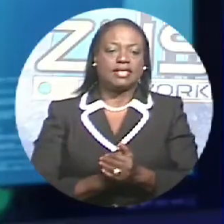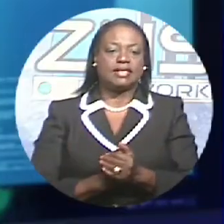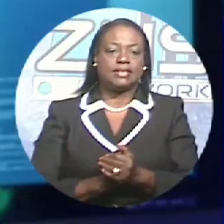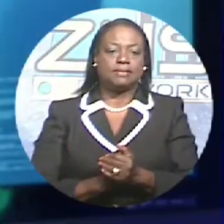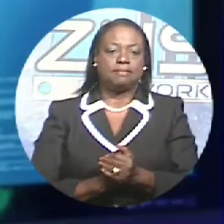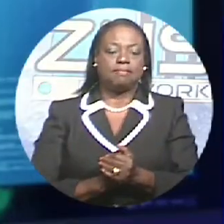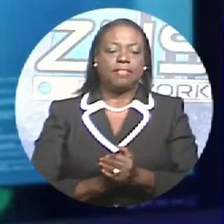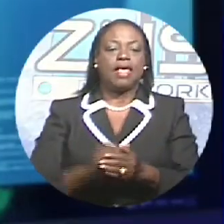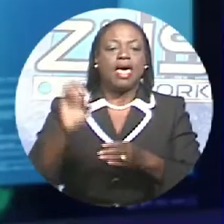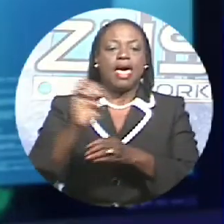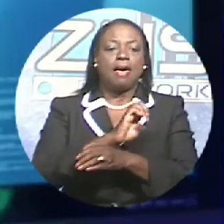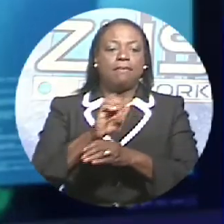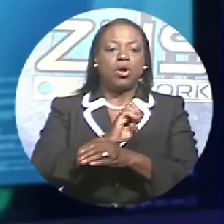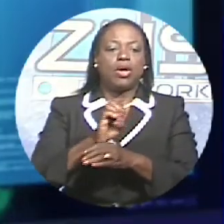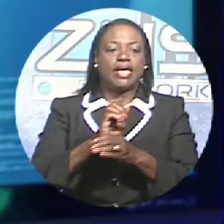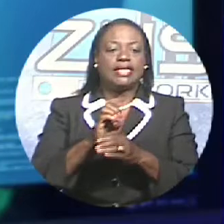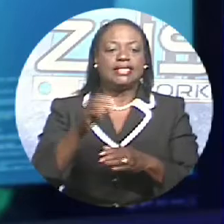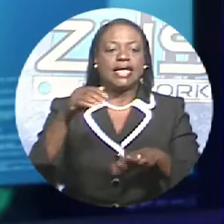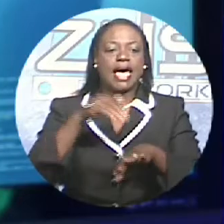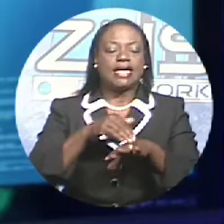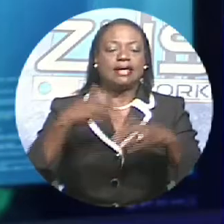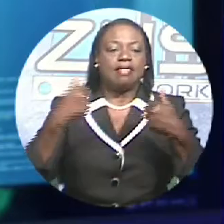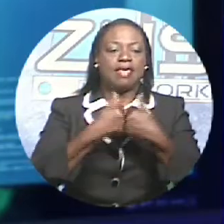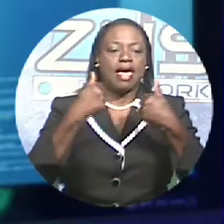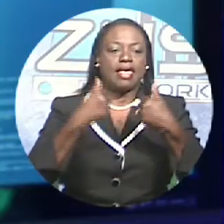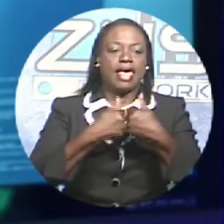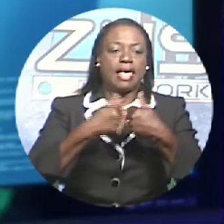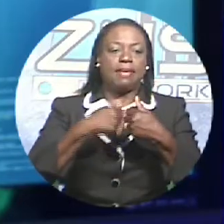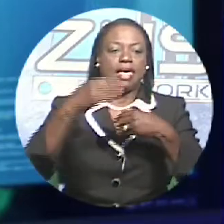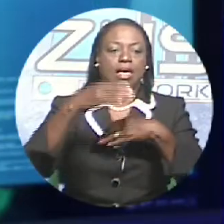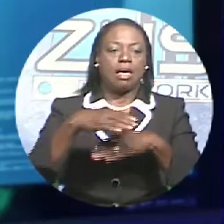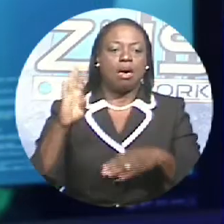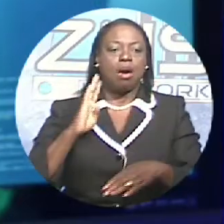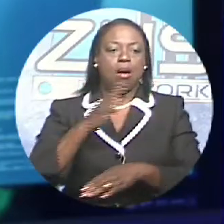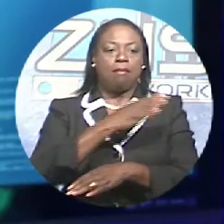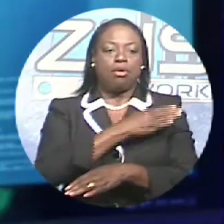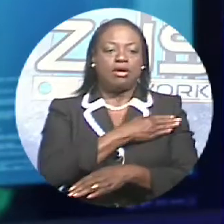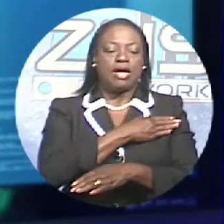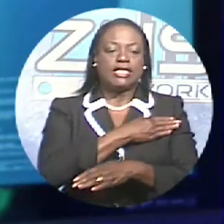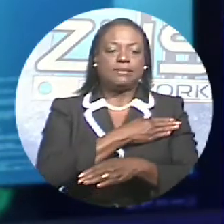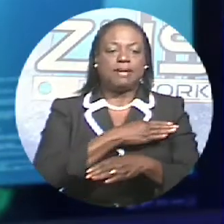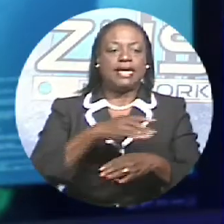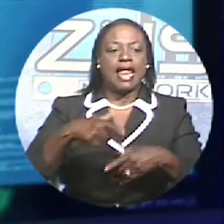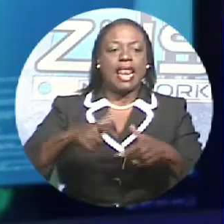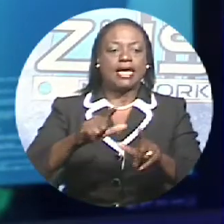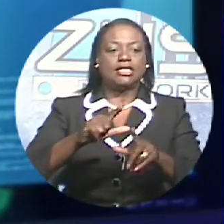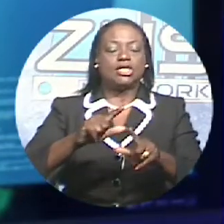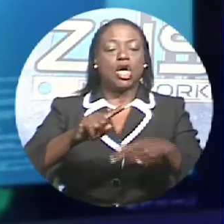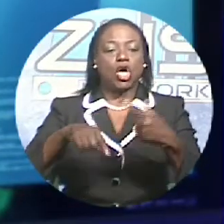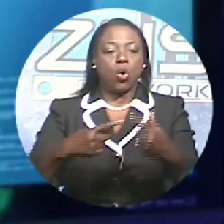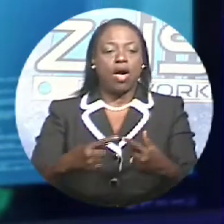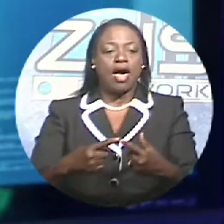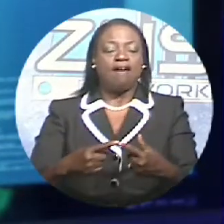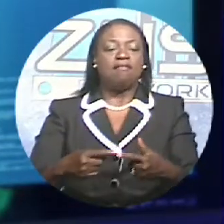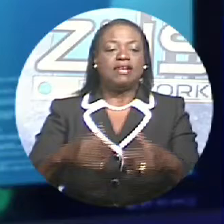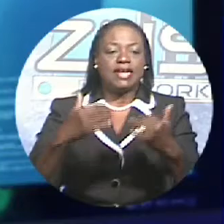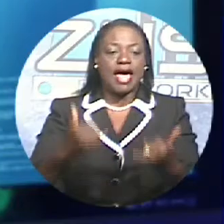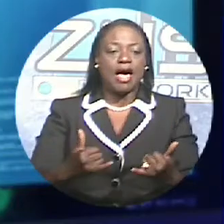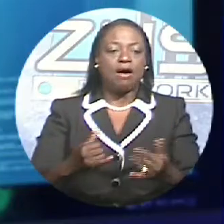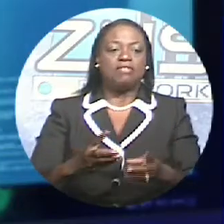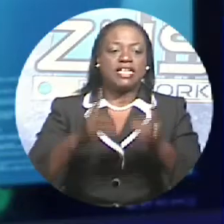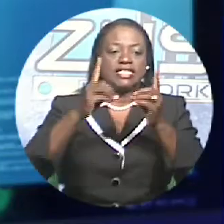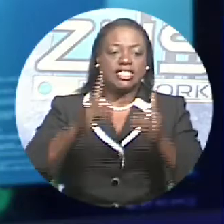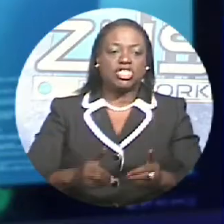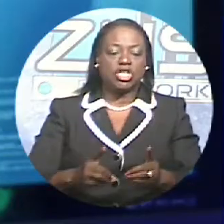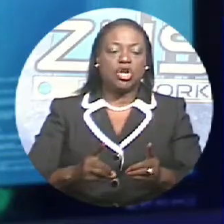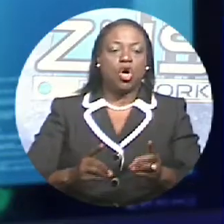Employees of the gaming board who were either terminated or suspended by the chairman of the board have all had that decision reversed. This according to Bahamas